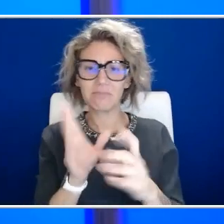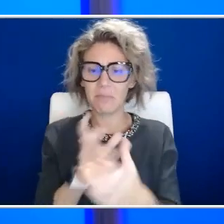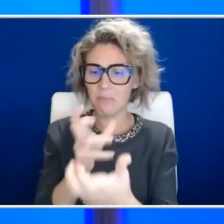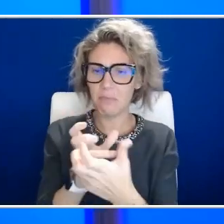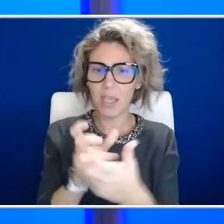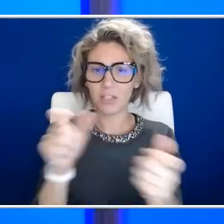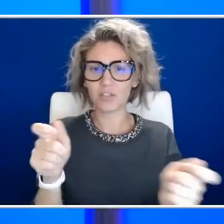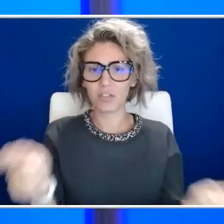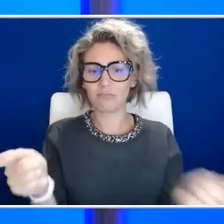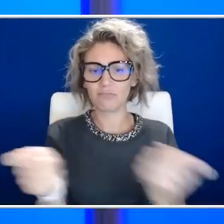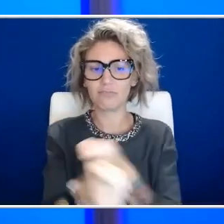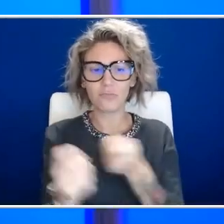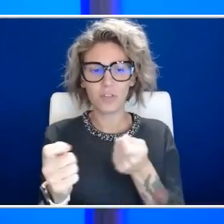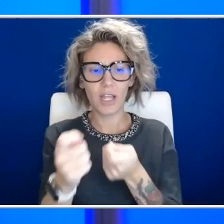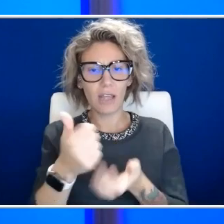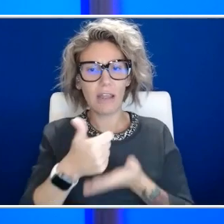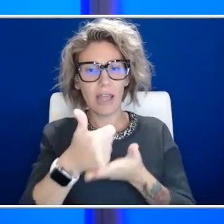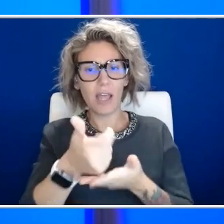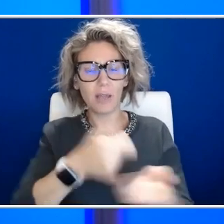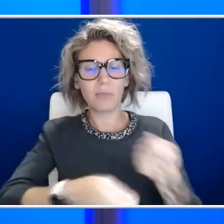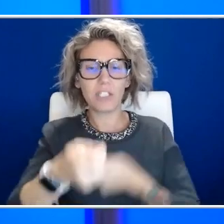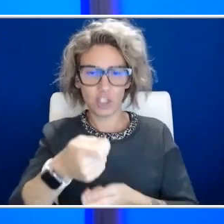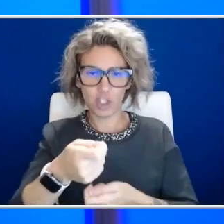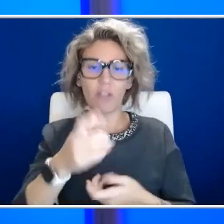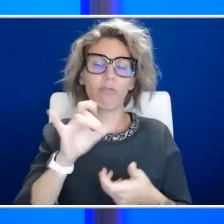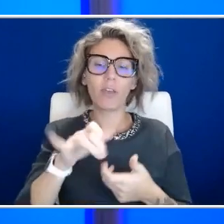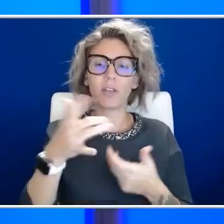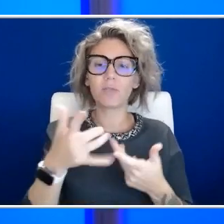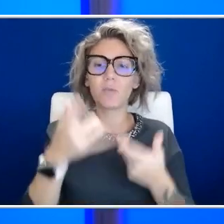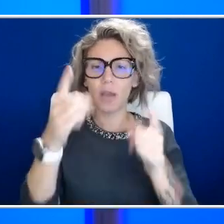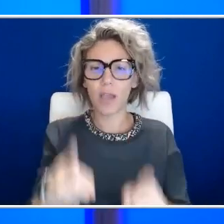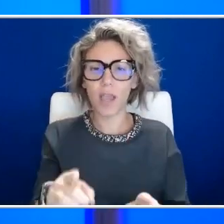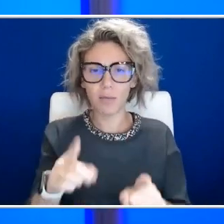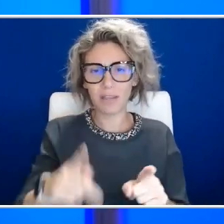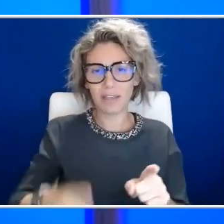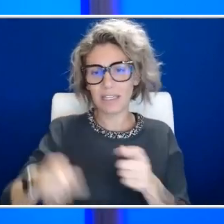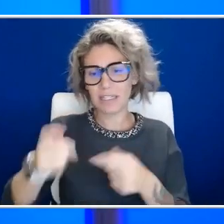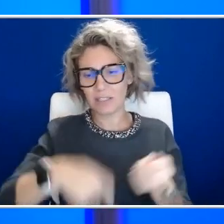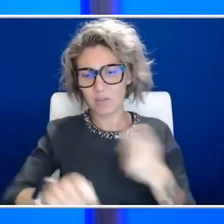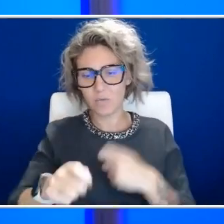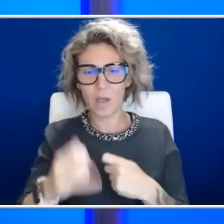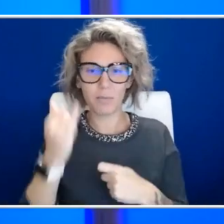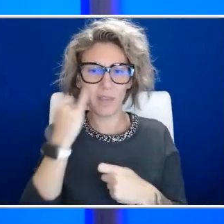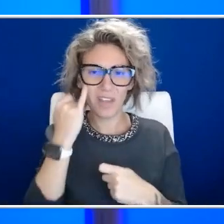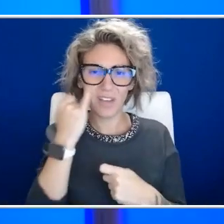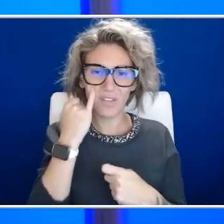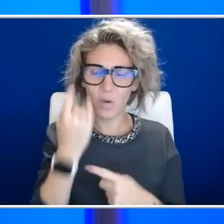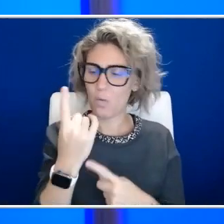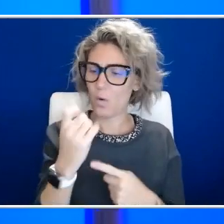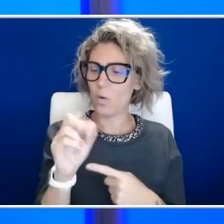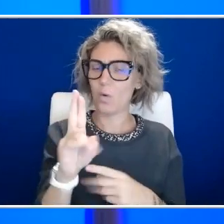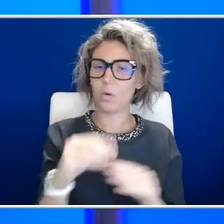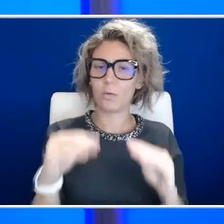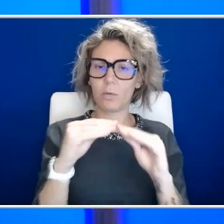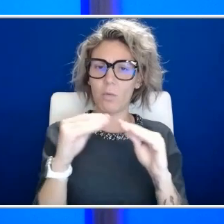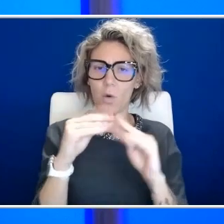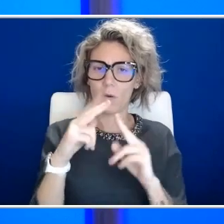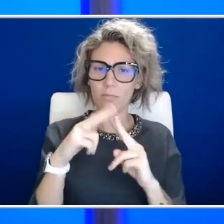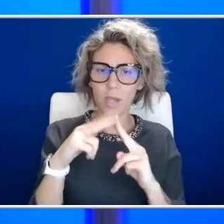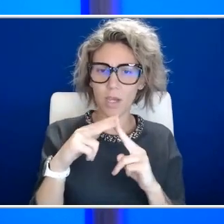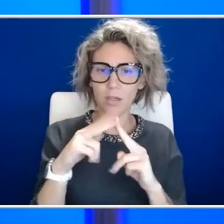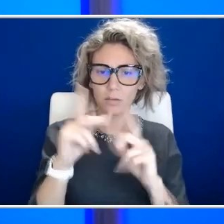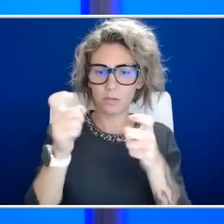help each other out. So that's essentially how the kidney swap works. So if there are one or more pair of donor